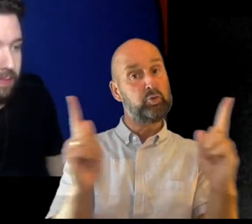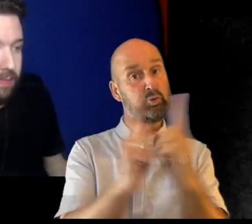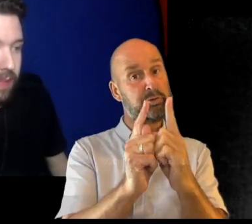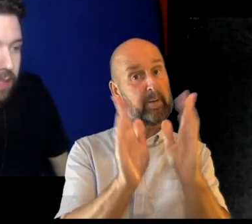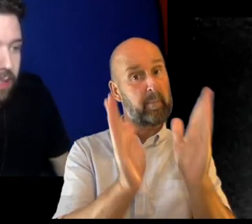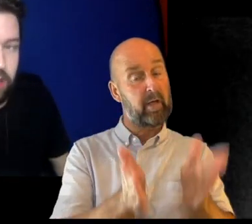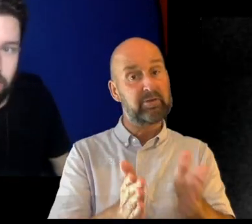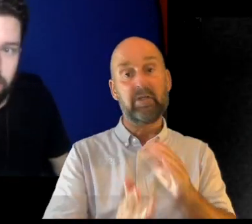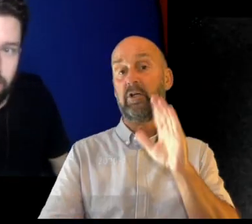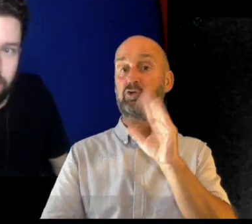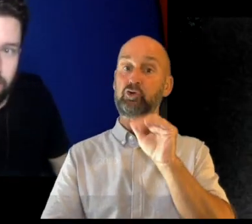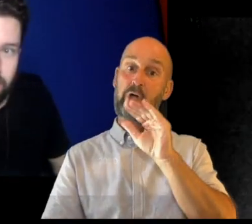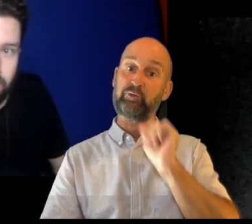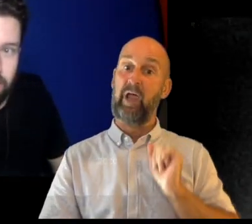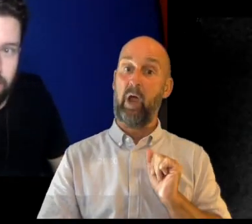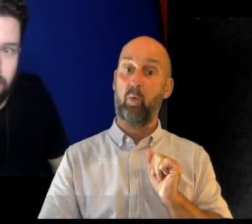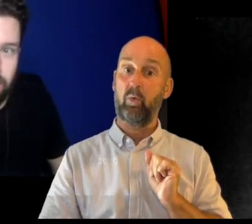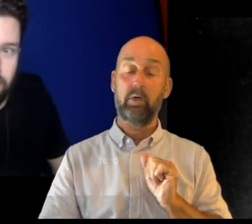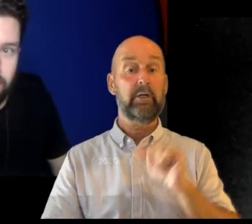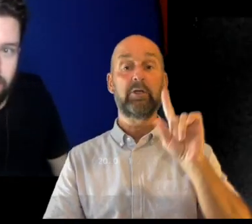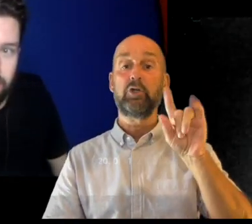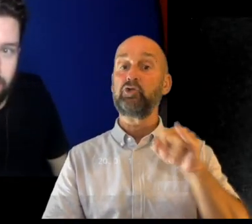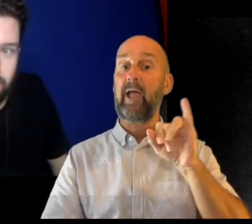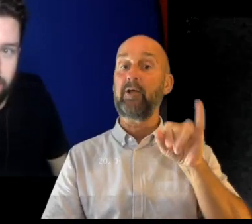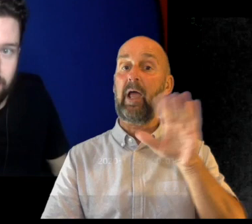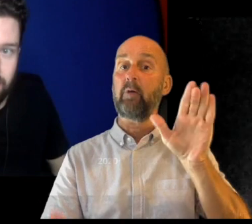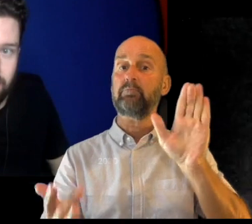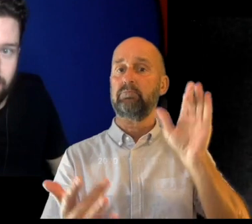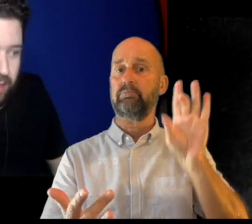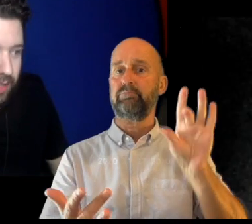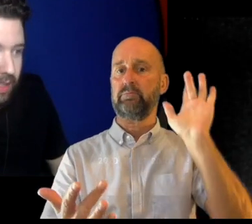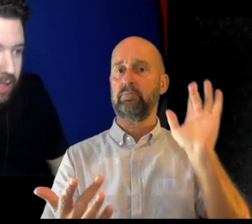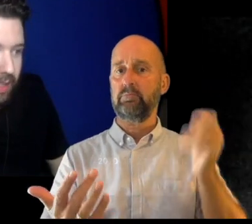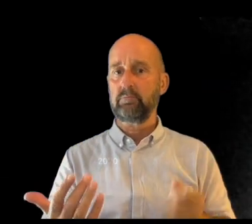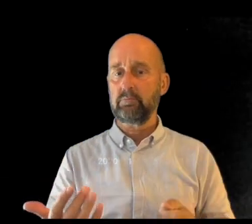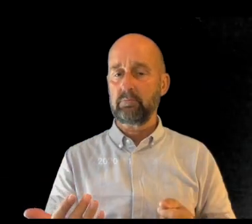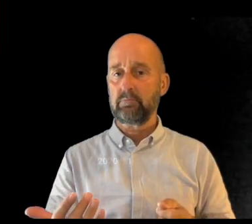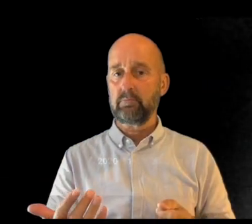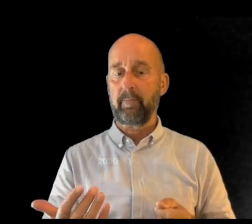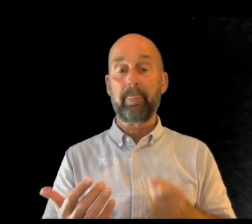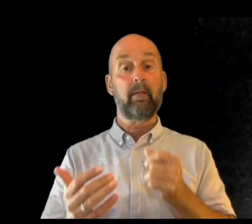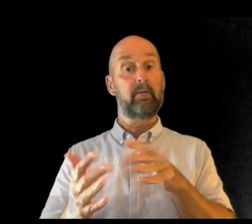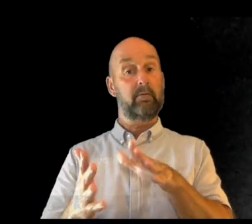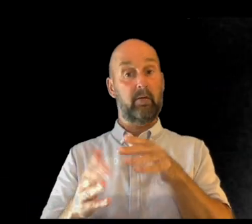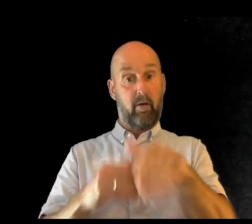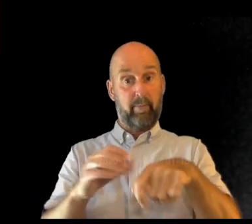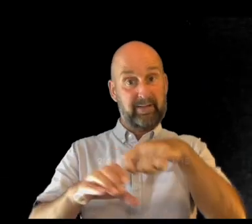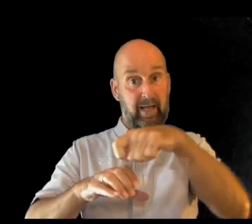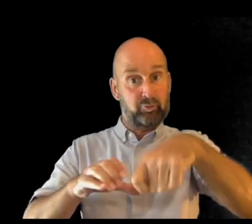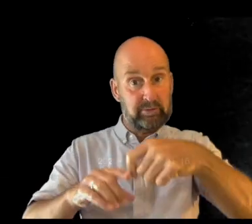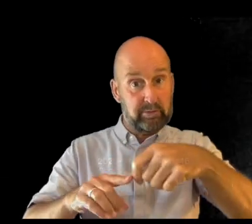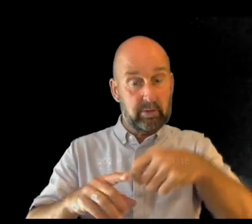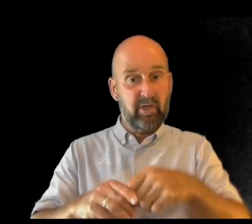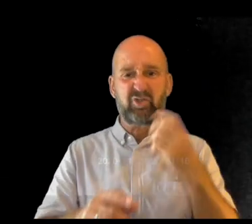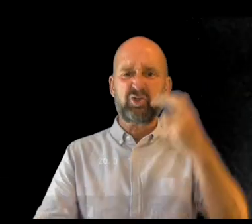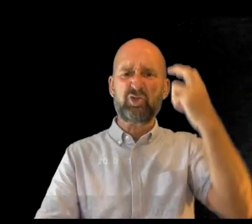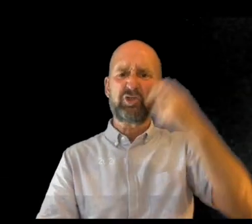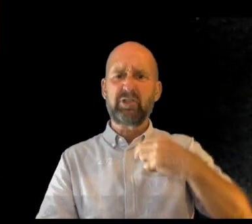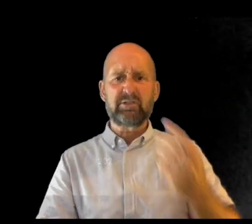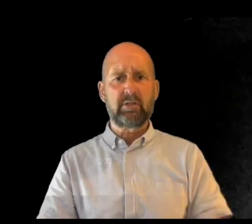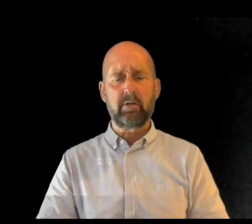darling. Ciao, ciao. JJ cuts the call. Internal podiatrist's office.